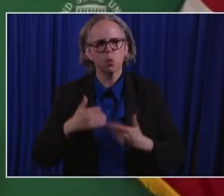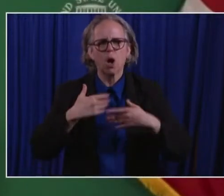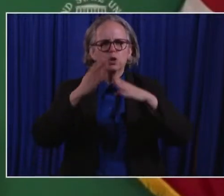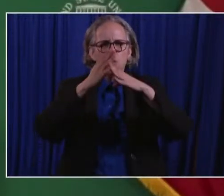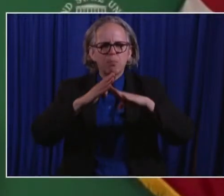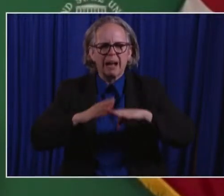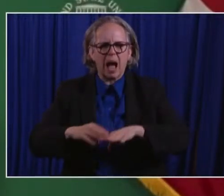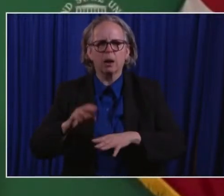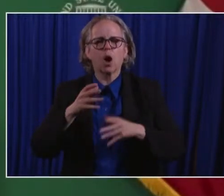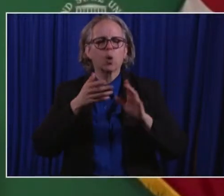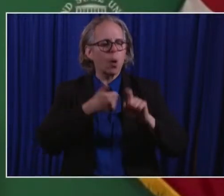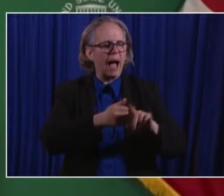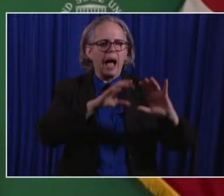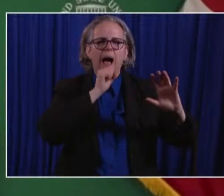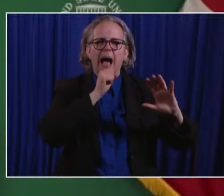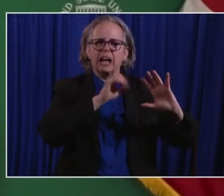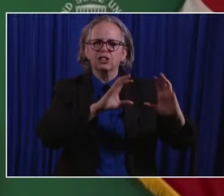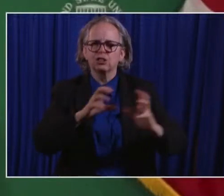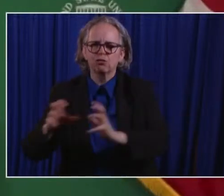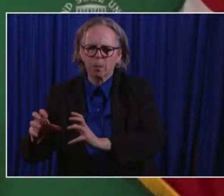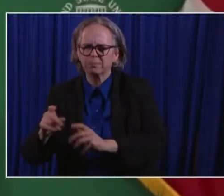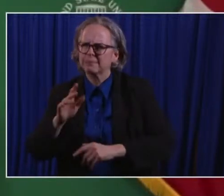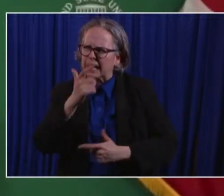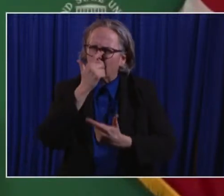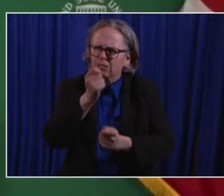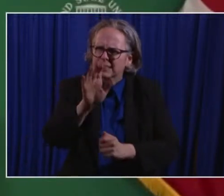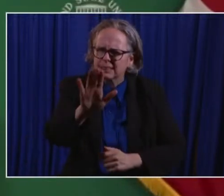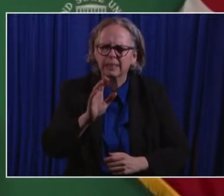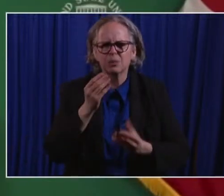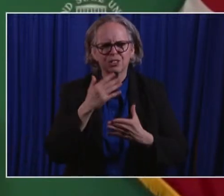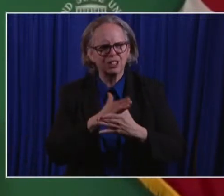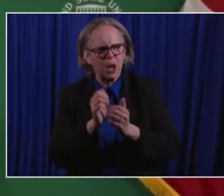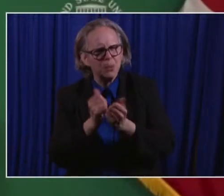look at the age group, if I can find it here.